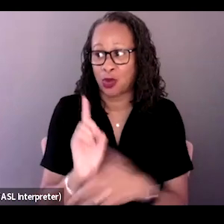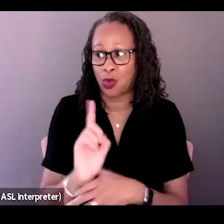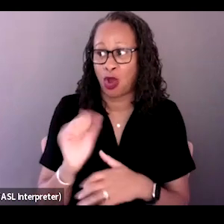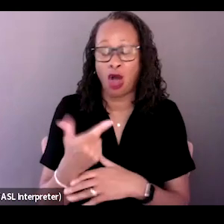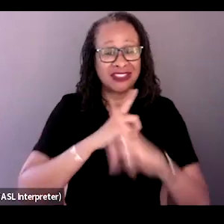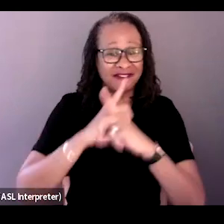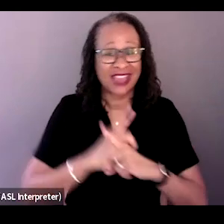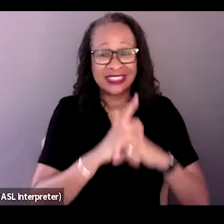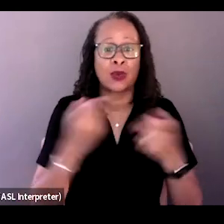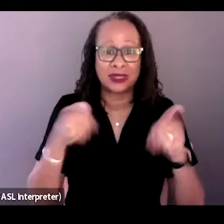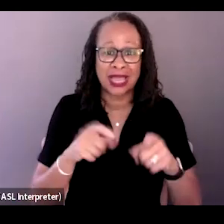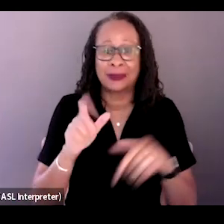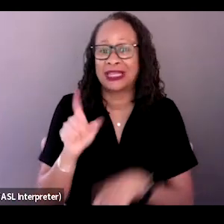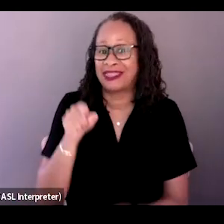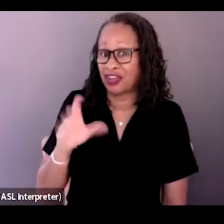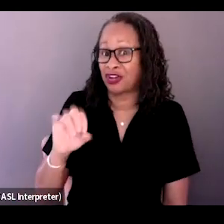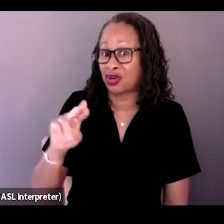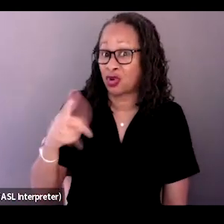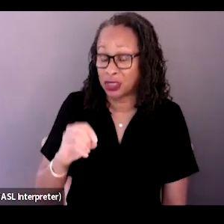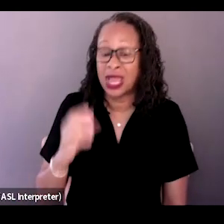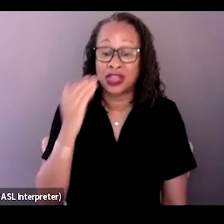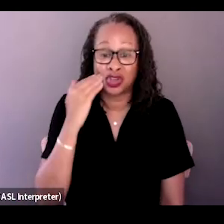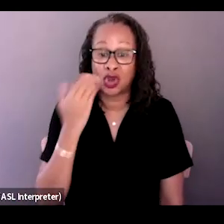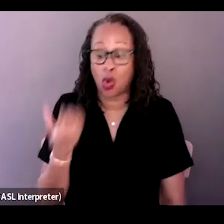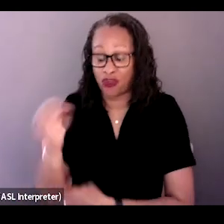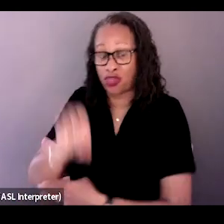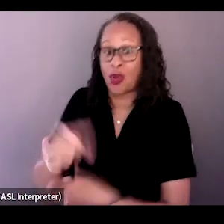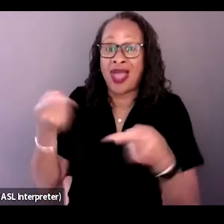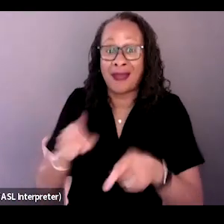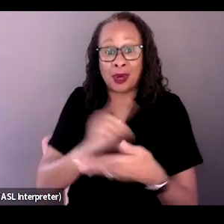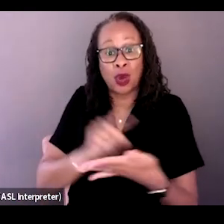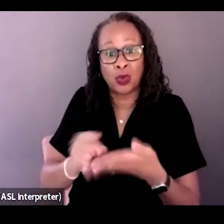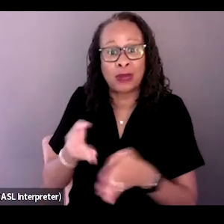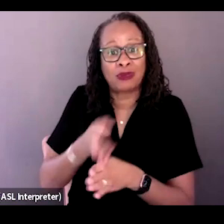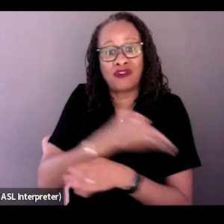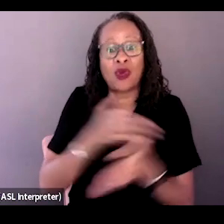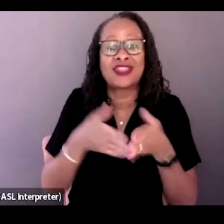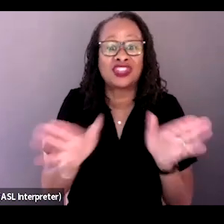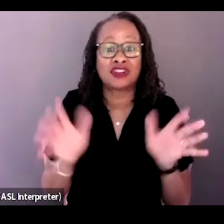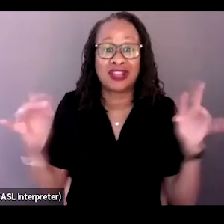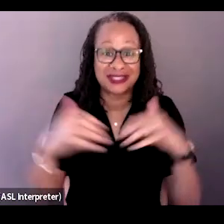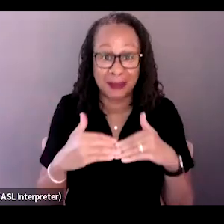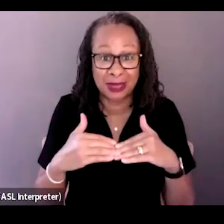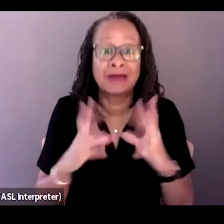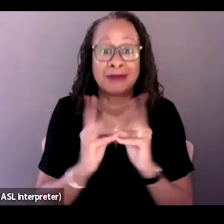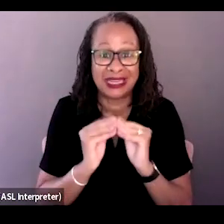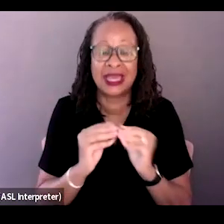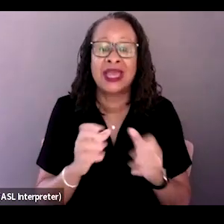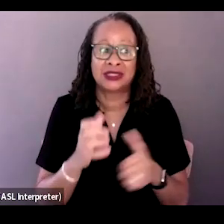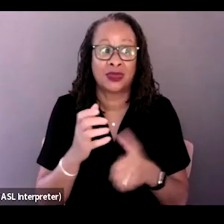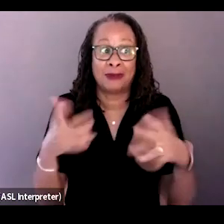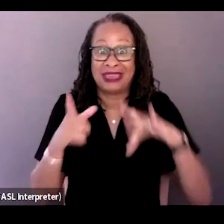what was going on in the Congo. Because you have to know the overthrow happened 1 week before the General Assembly top. And so the big